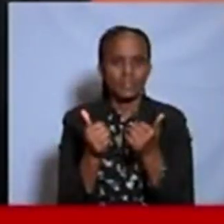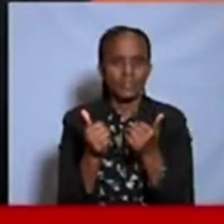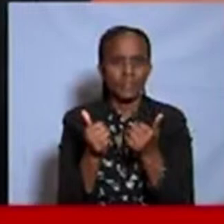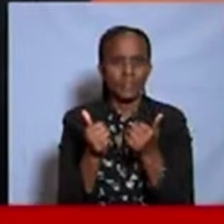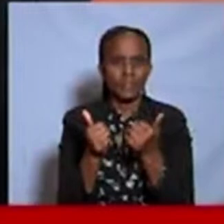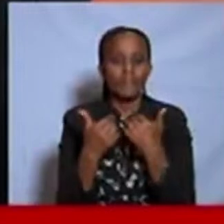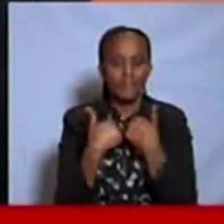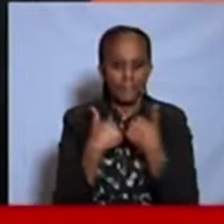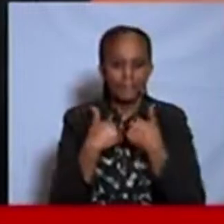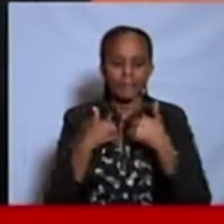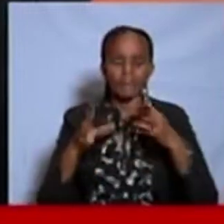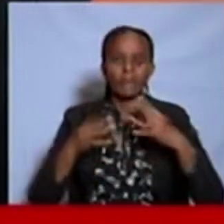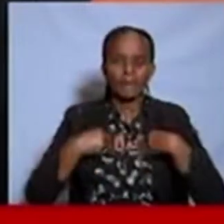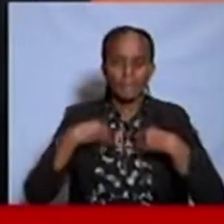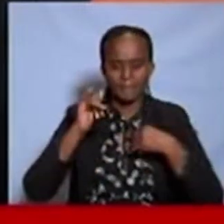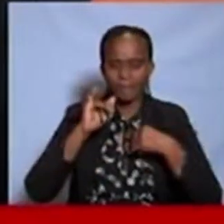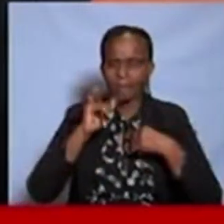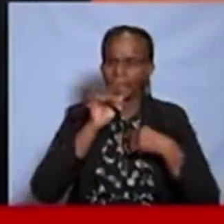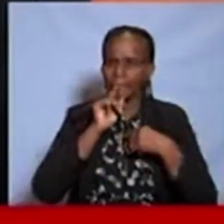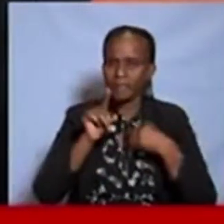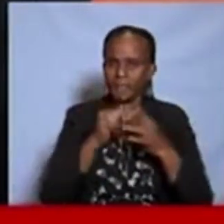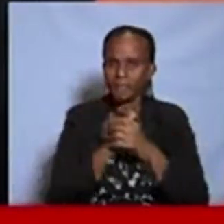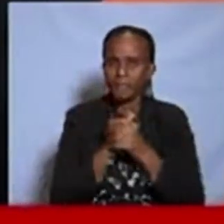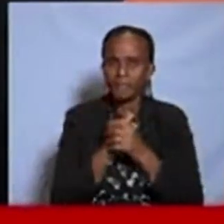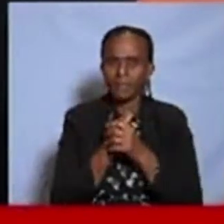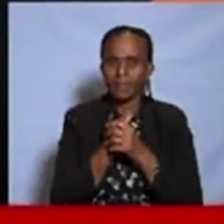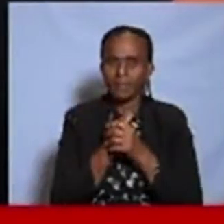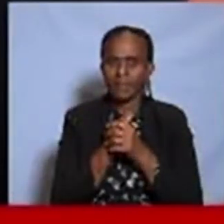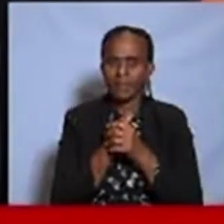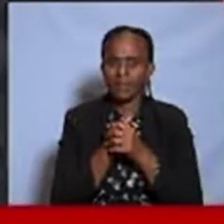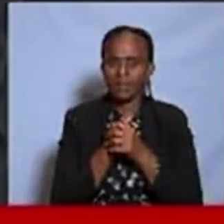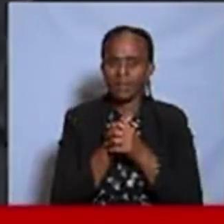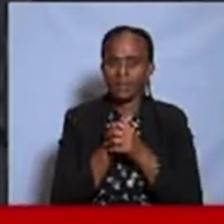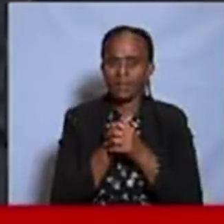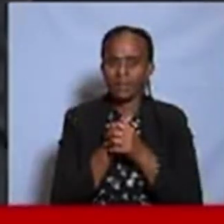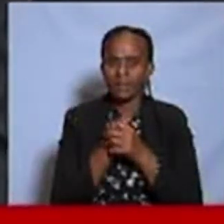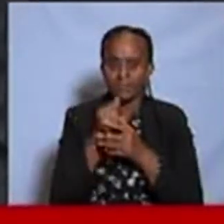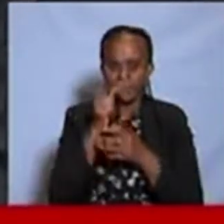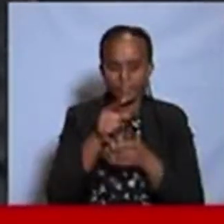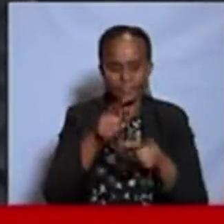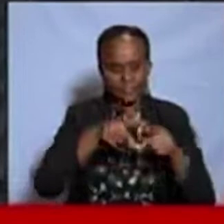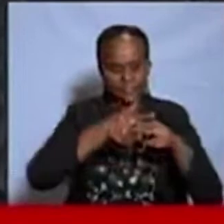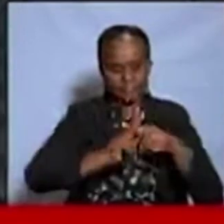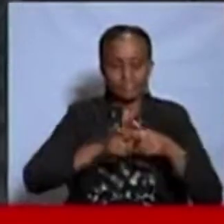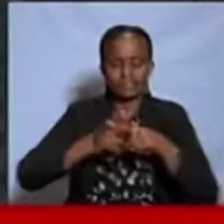you have acknowledged that the dig has been repaired.